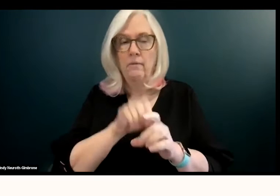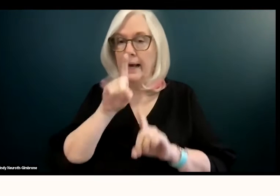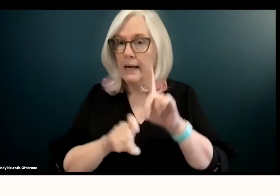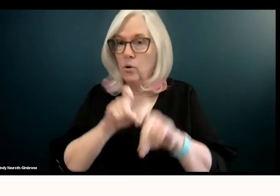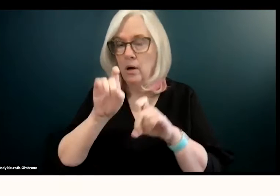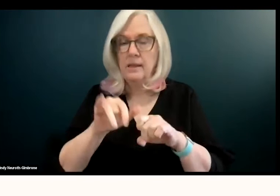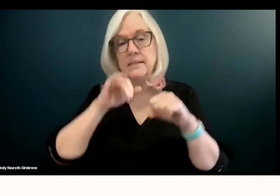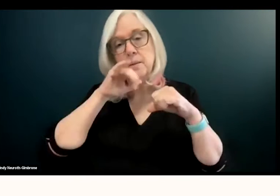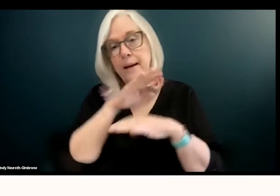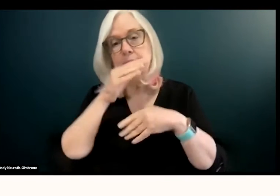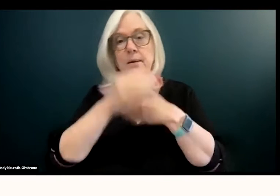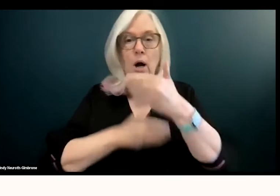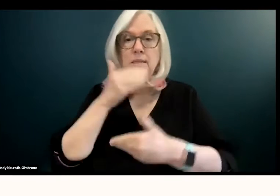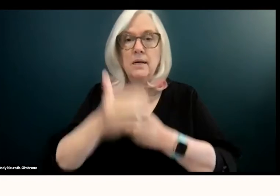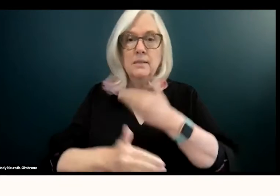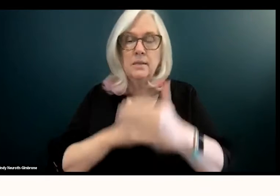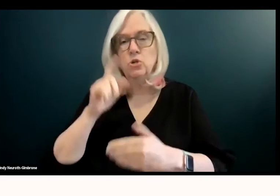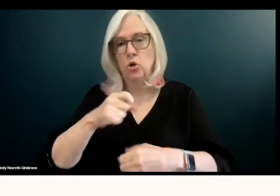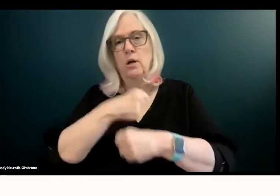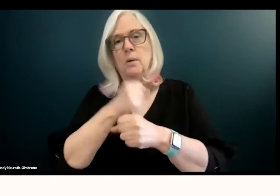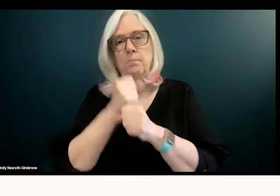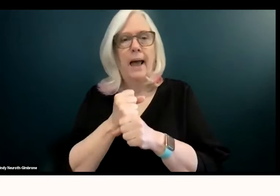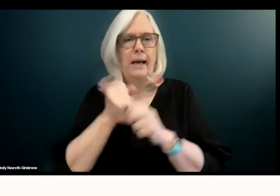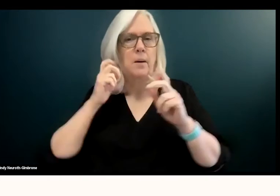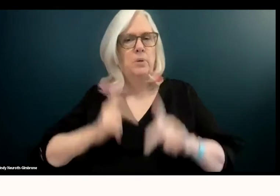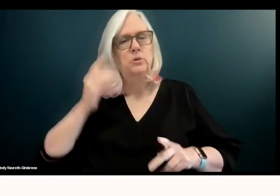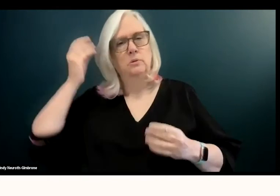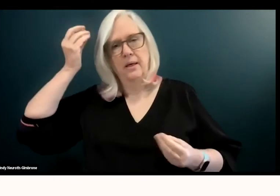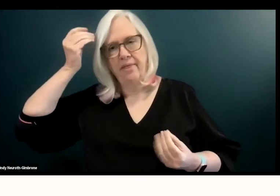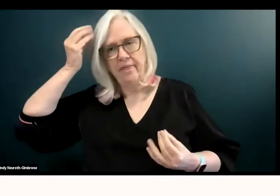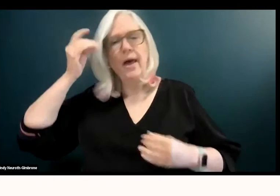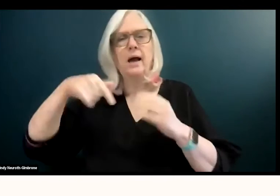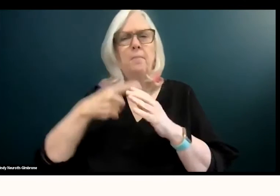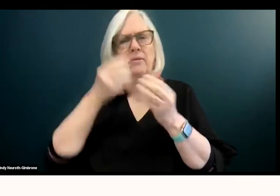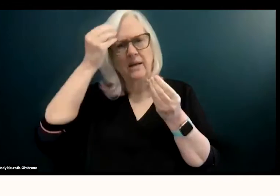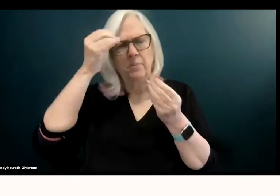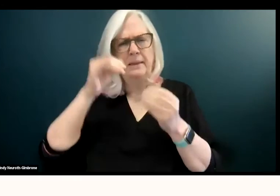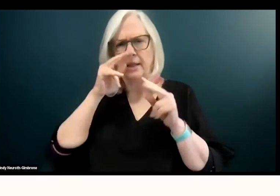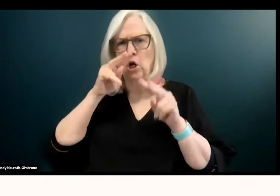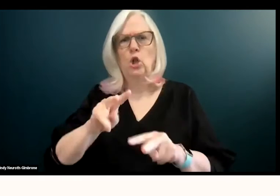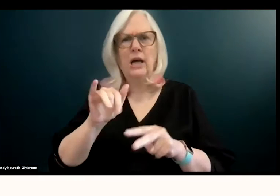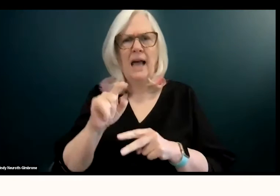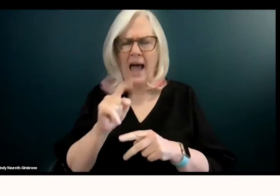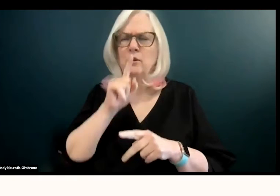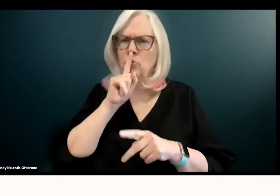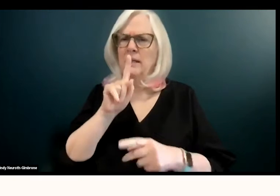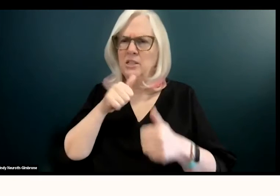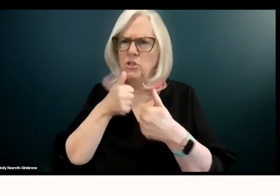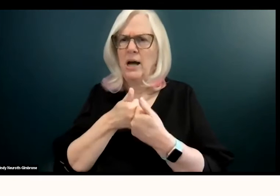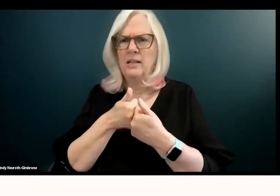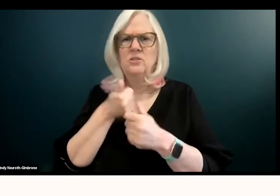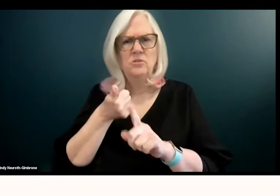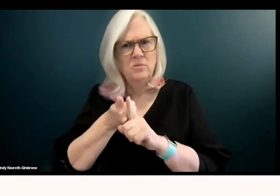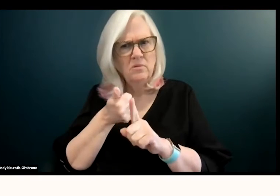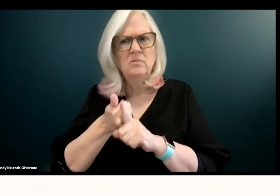messy process. It should make one think about the information that they're looking at. Really question everything. Is everything that